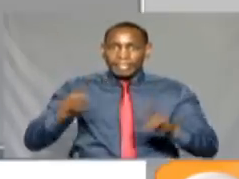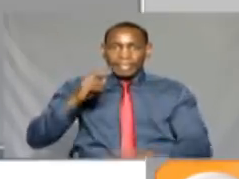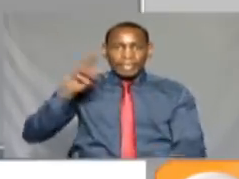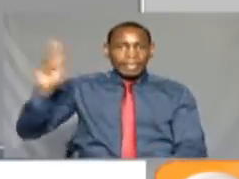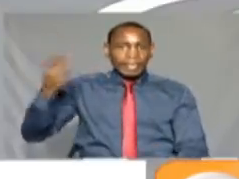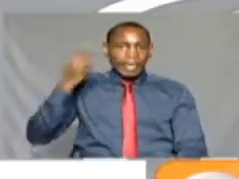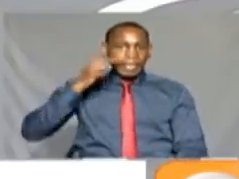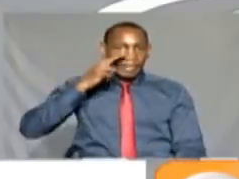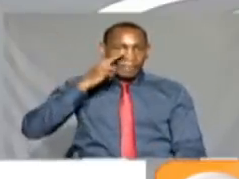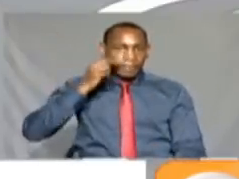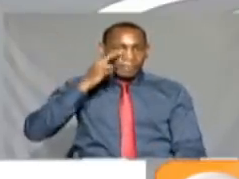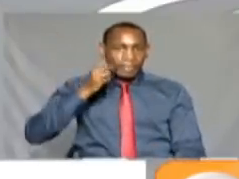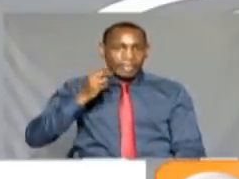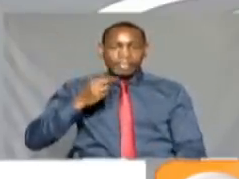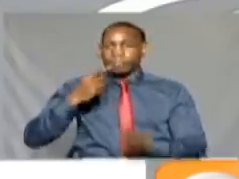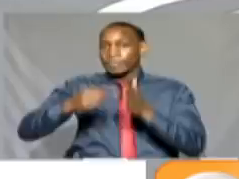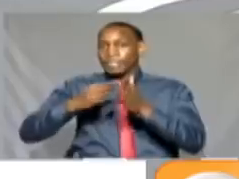comedy.